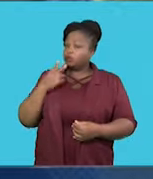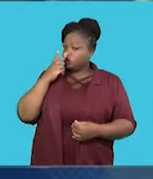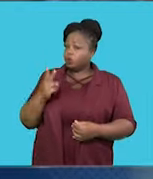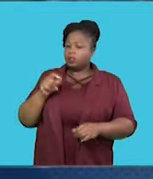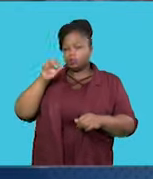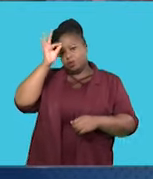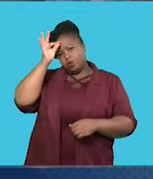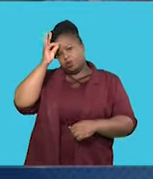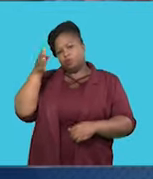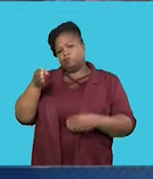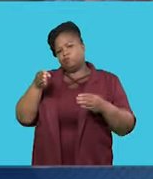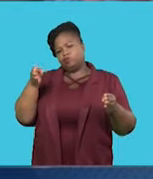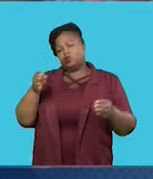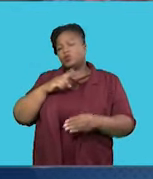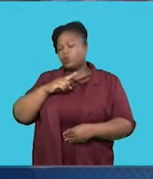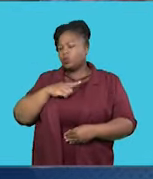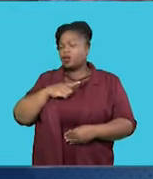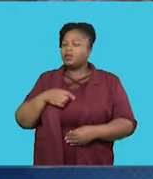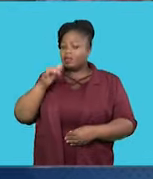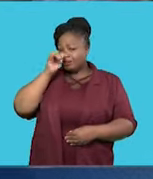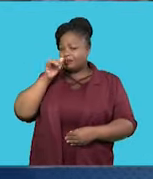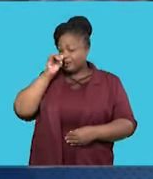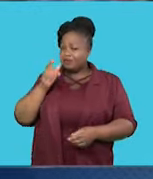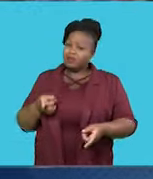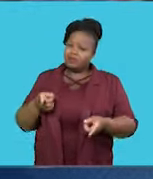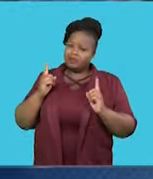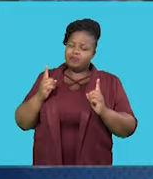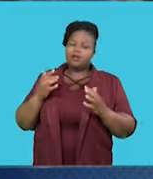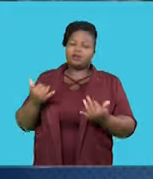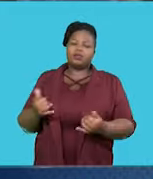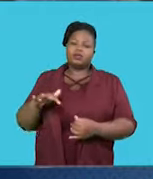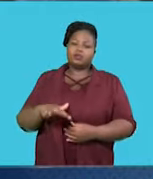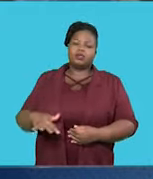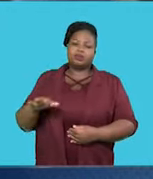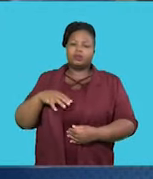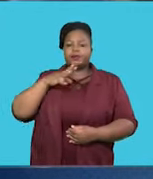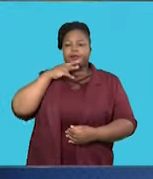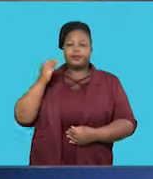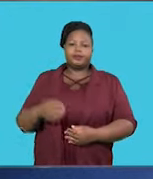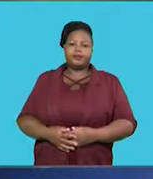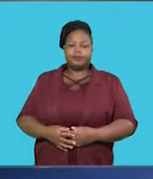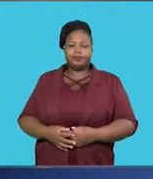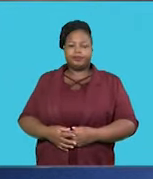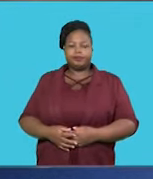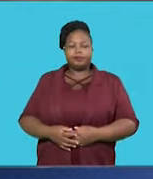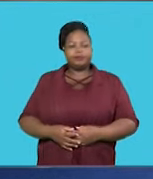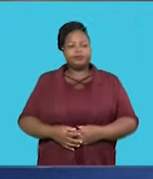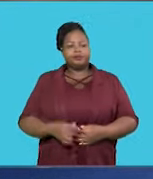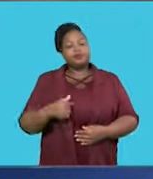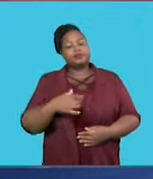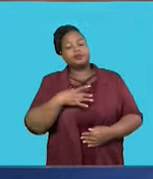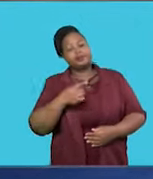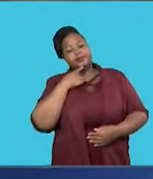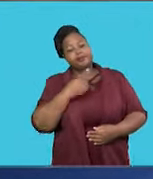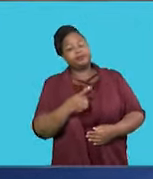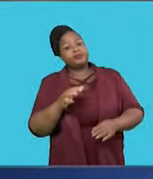ephithizela emgwaqweni kazise. Ubugebengu busezingeni eliphezulu kakhulukazi kulezi zindawo zalapha eMeadowlands. Ke leboha